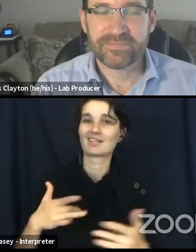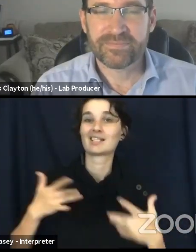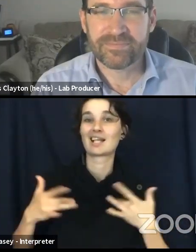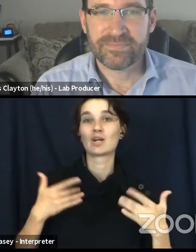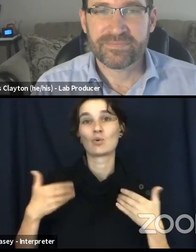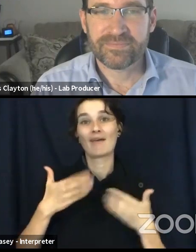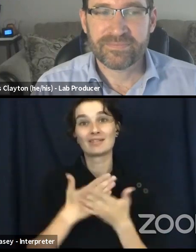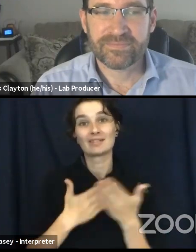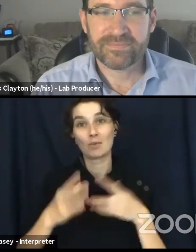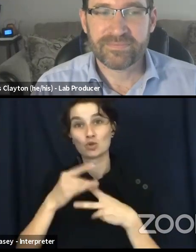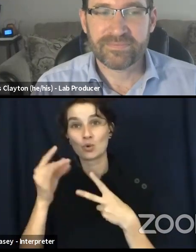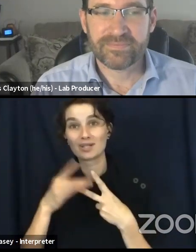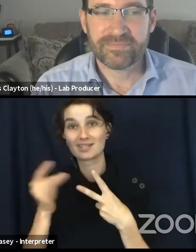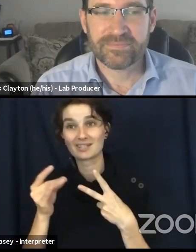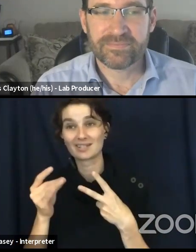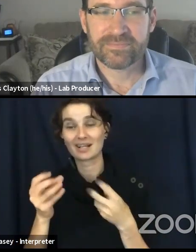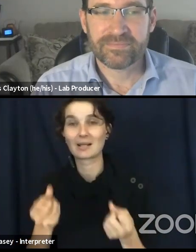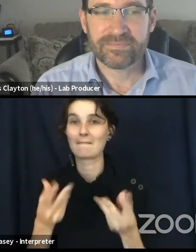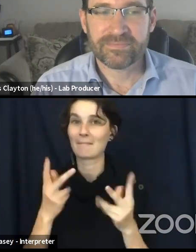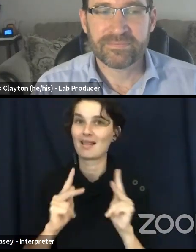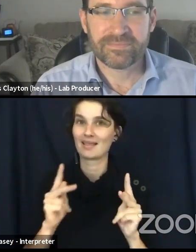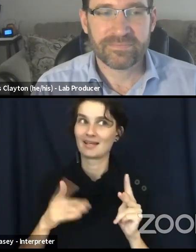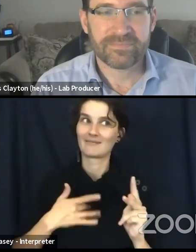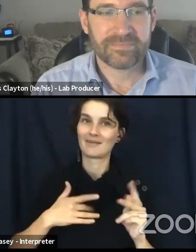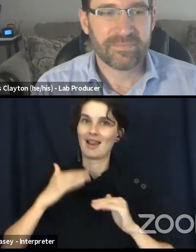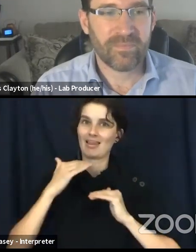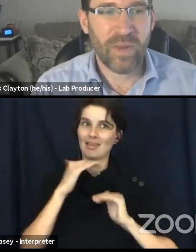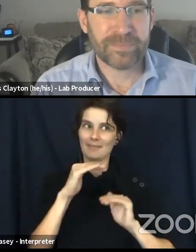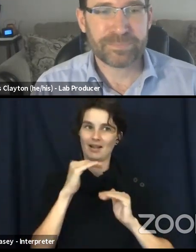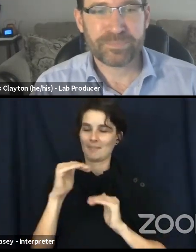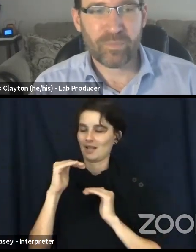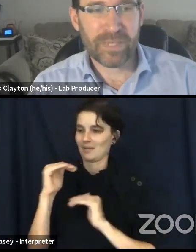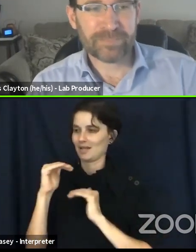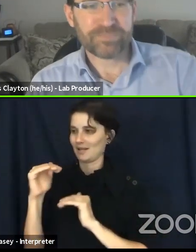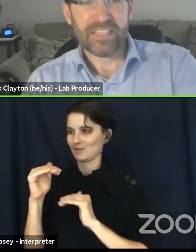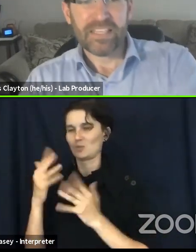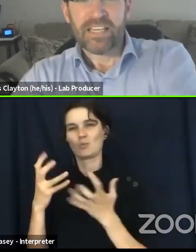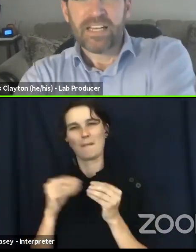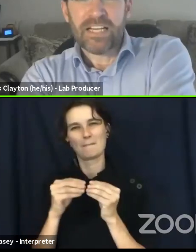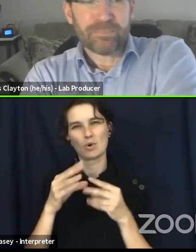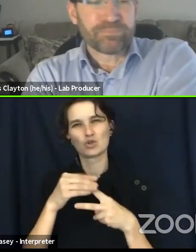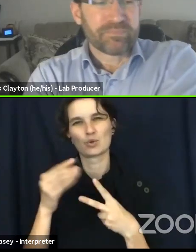choices because a lot of things have been limiting choices. Right, right.